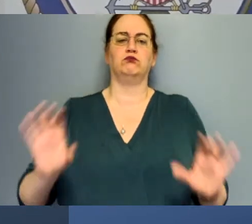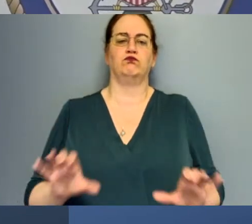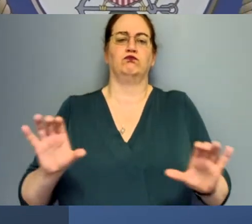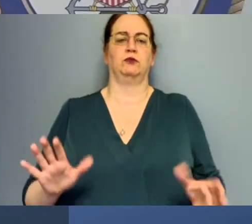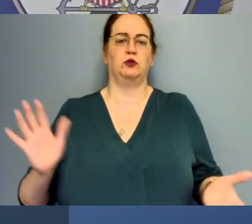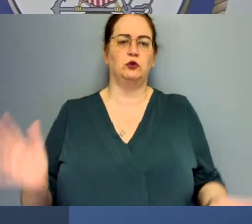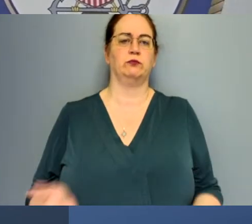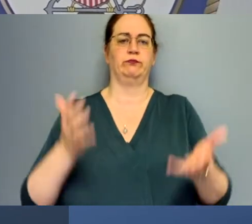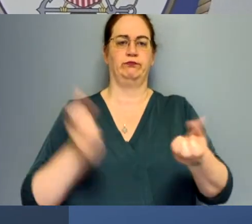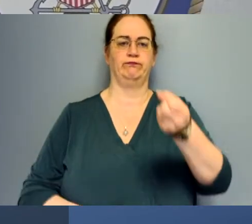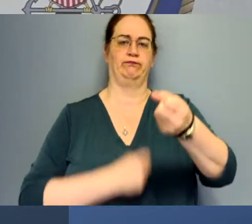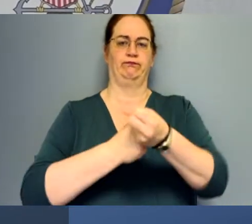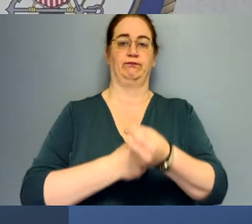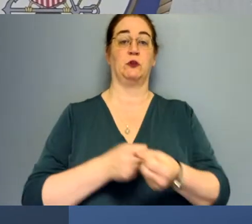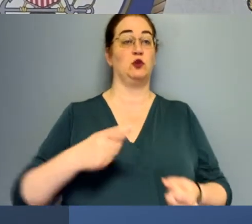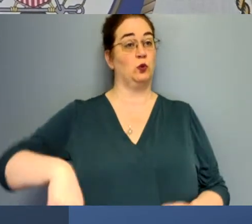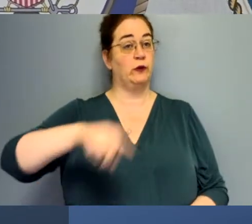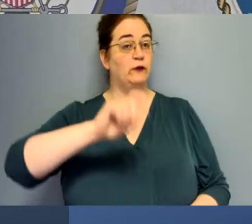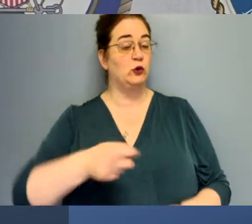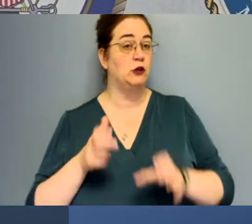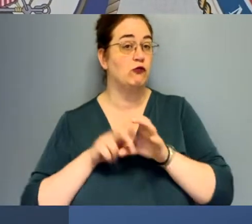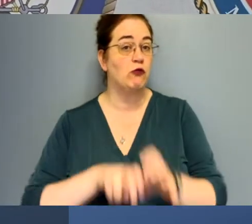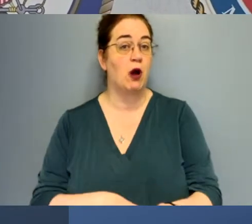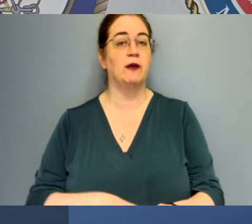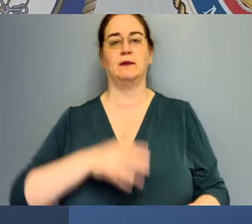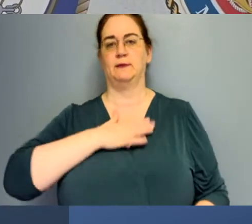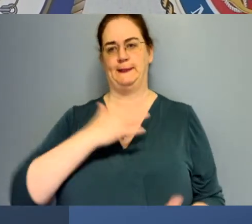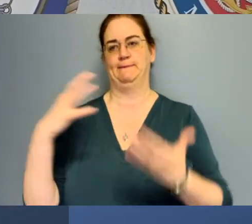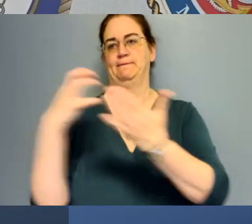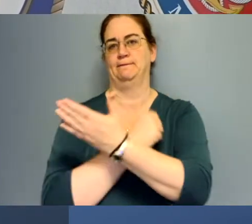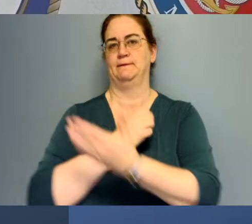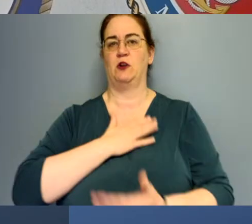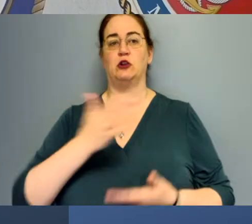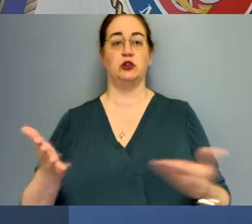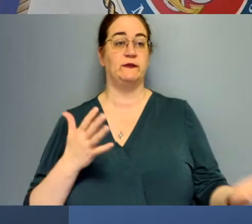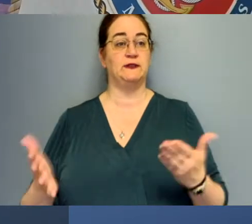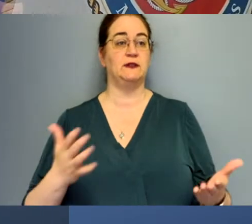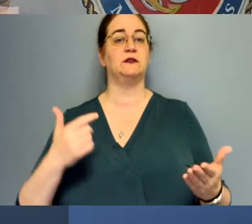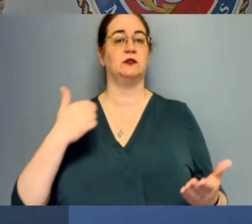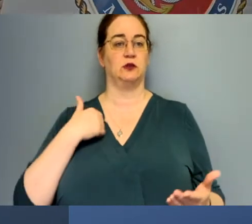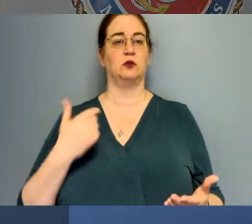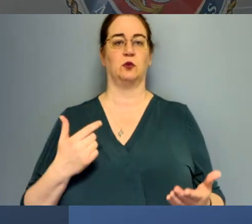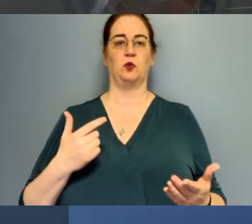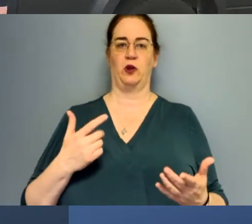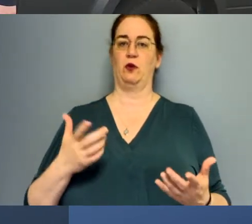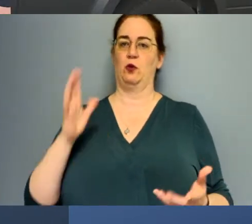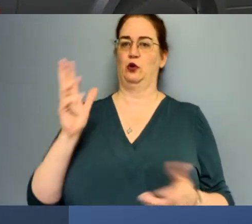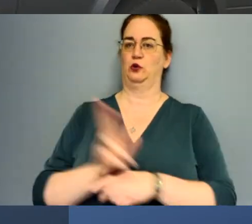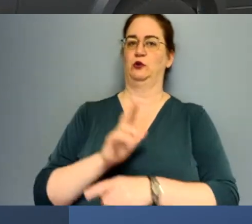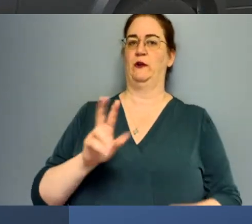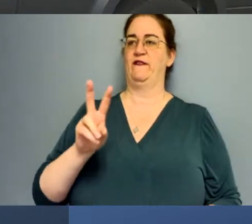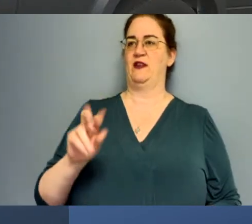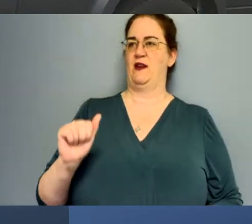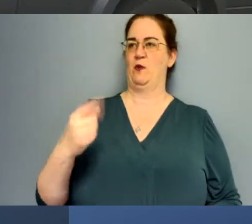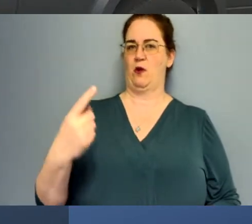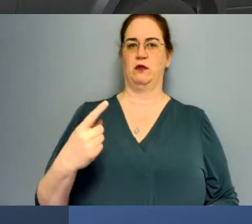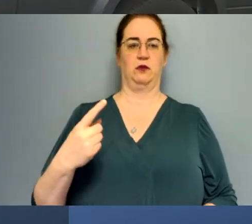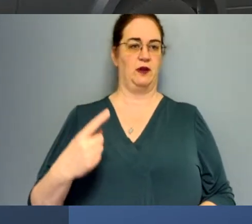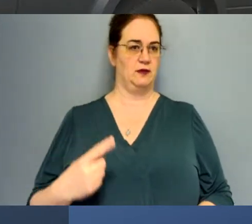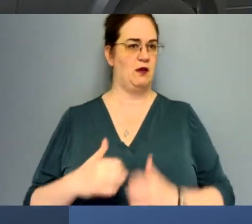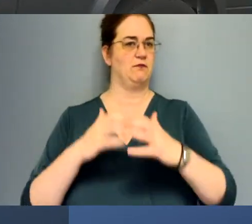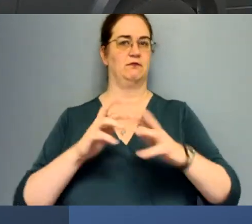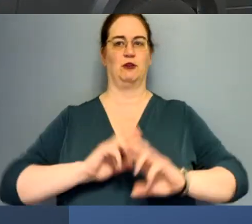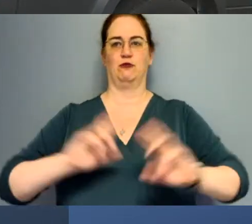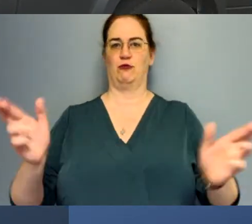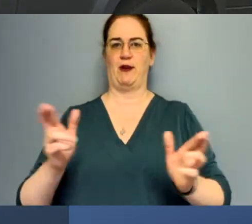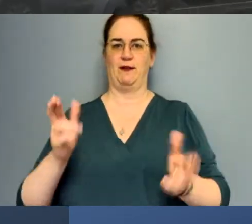help those veterans. So if you're in need of a ride, please take advantage of our services. We have you covered with our van. VA1 is up and ready to